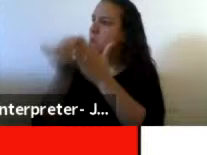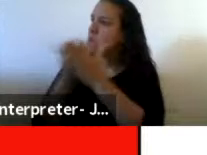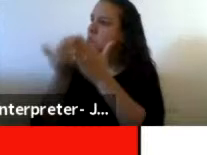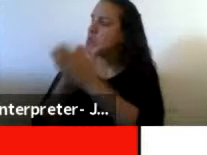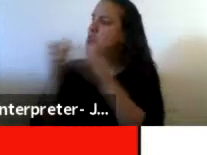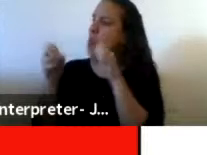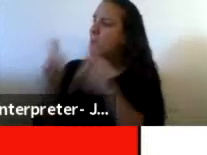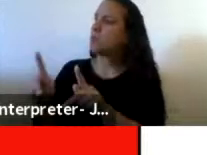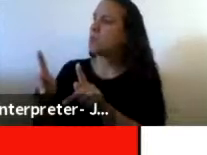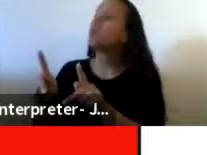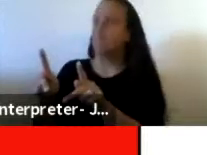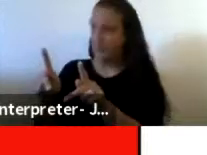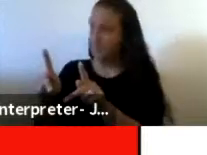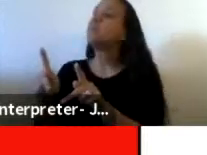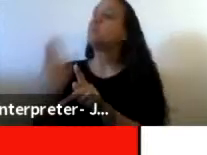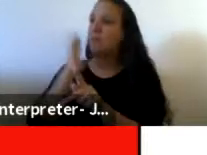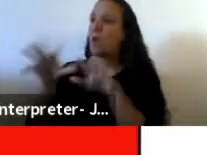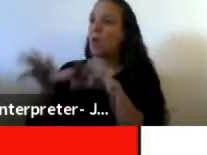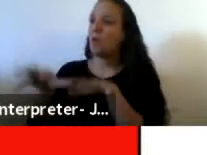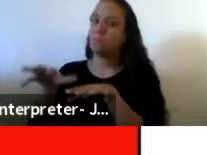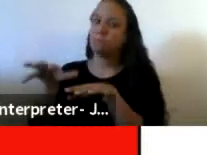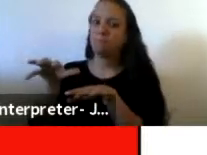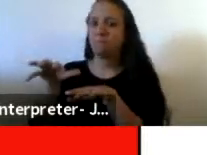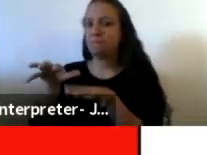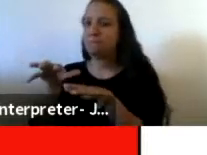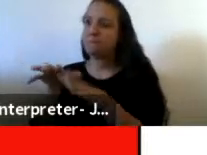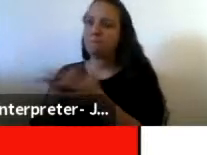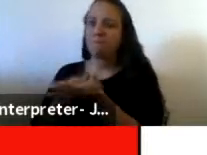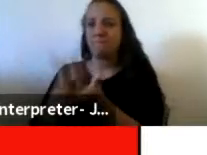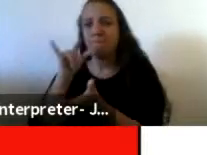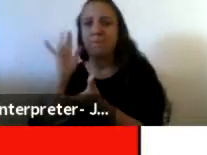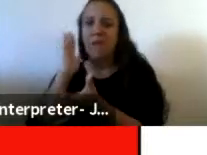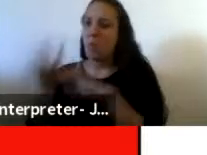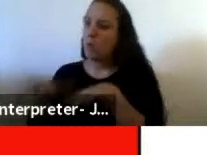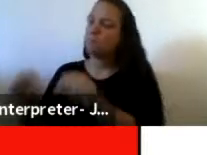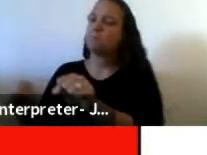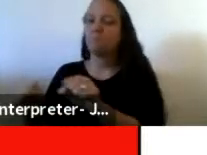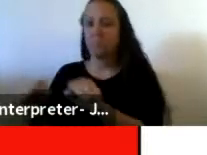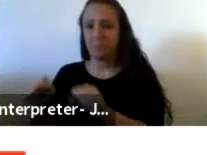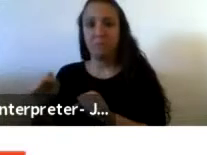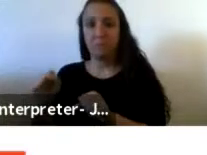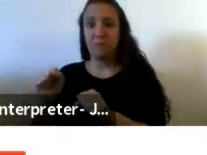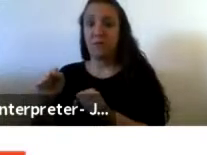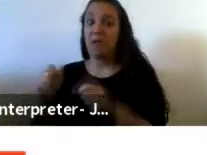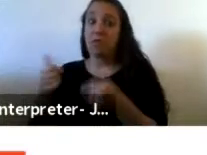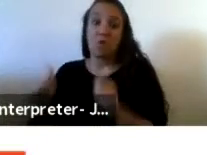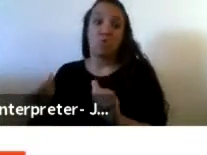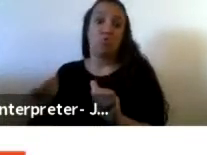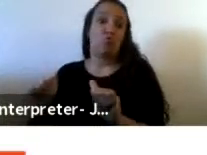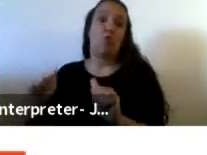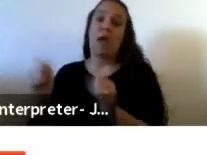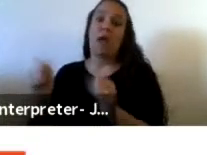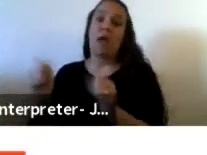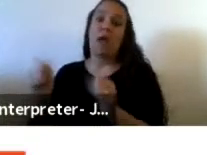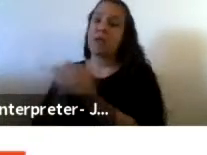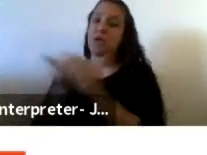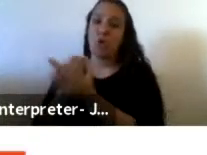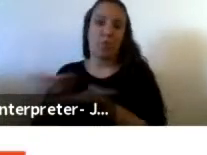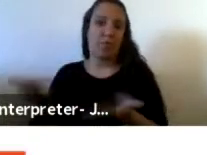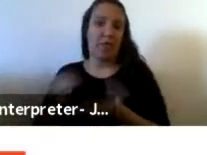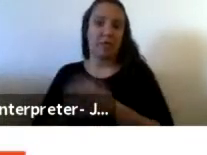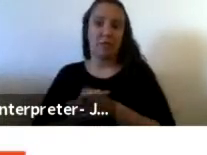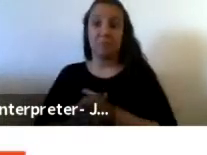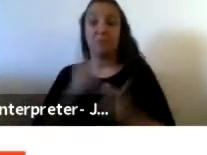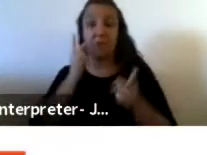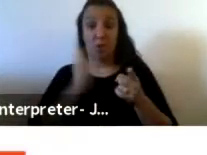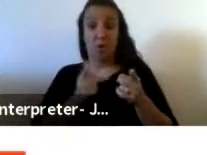that opportunity. And a lot of these companies, what they're doing is that they're pushing the envelope and doing more and more things online. Now, here's a company